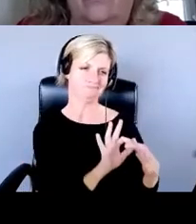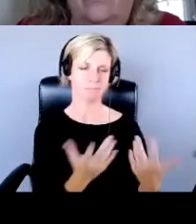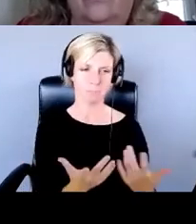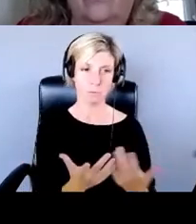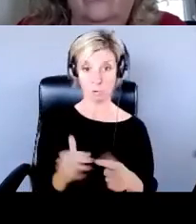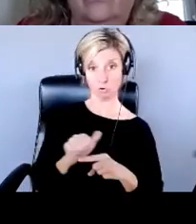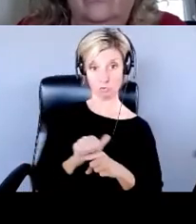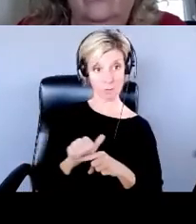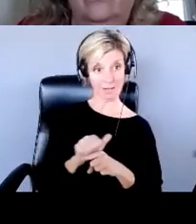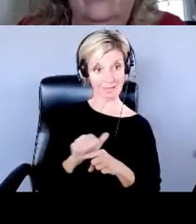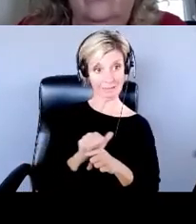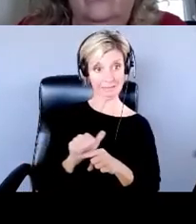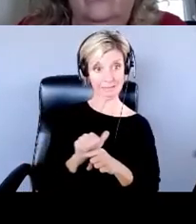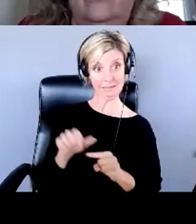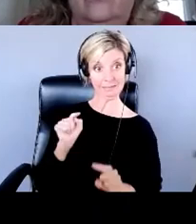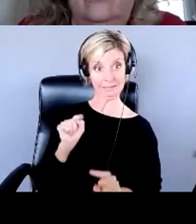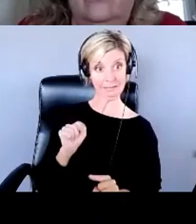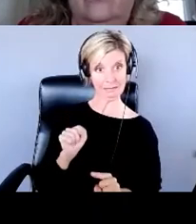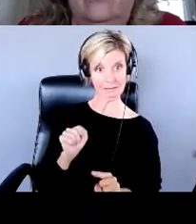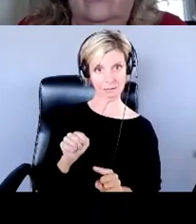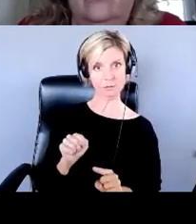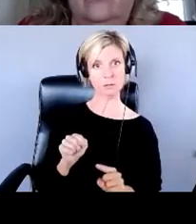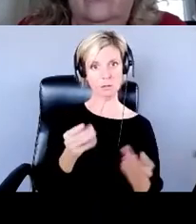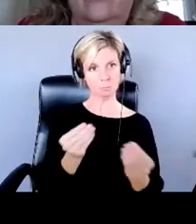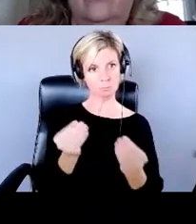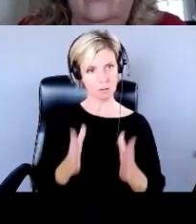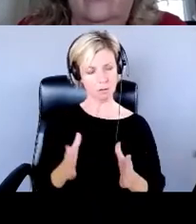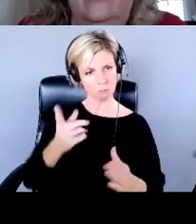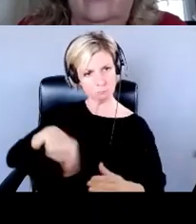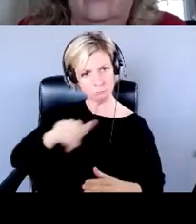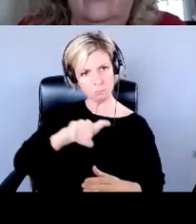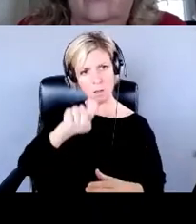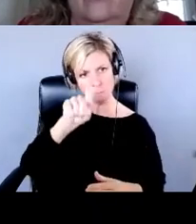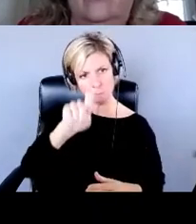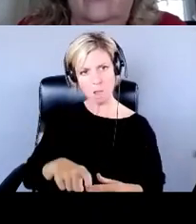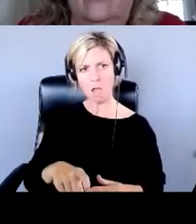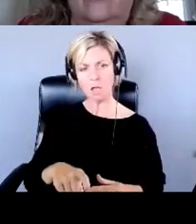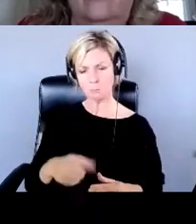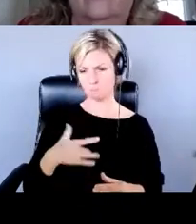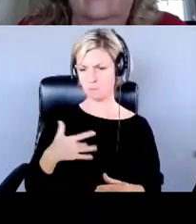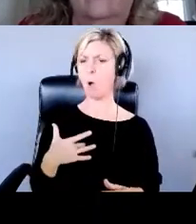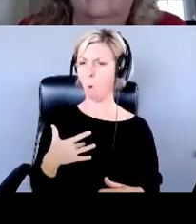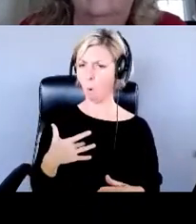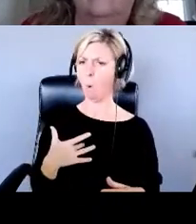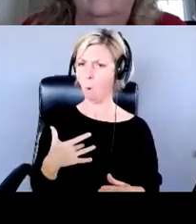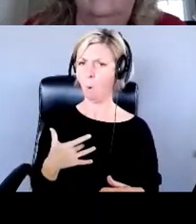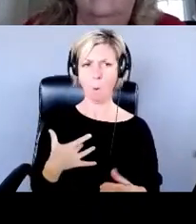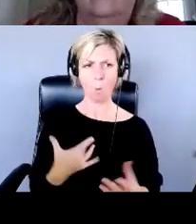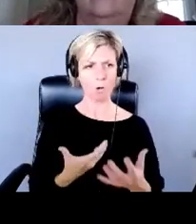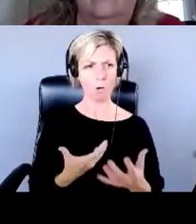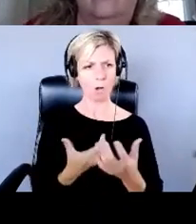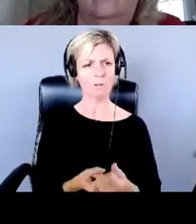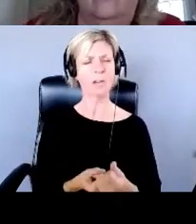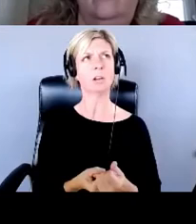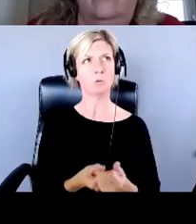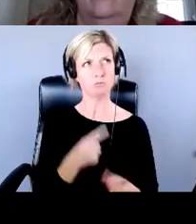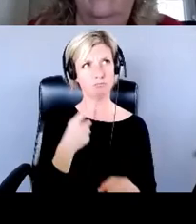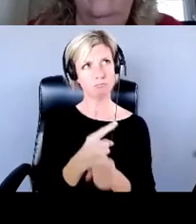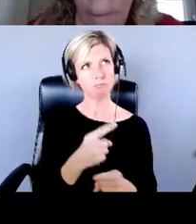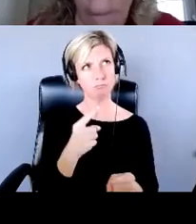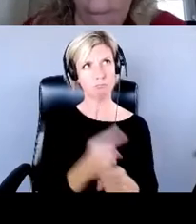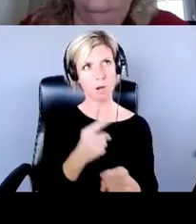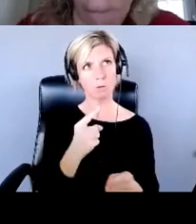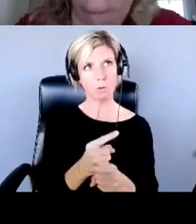really need to feel very confident that they understand that this is a person-centered process, and